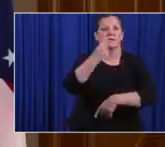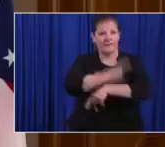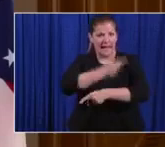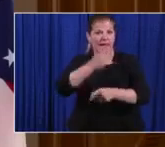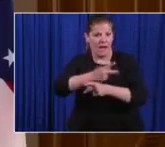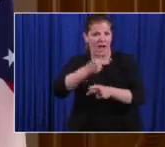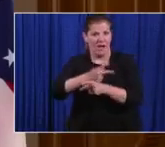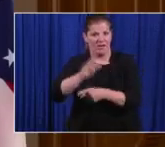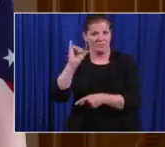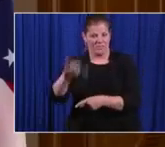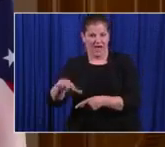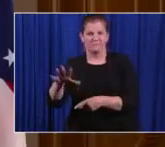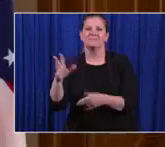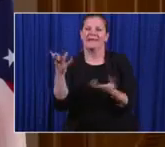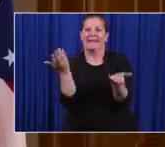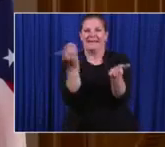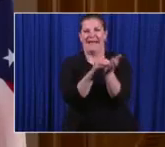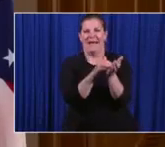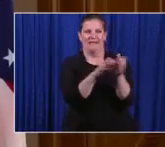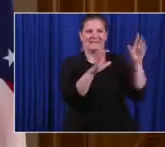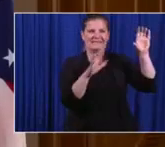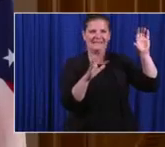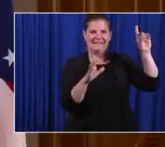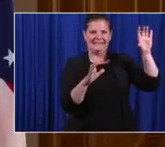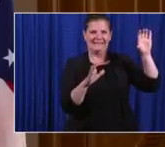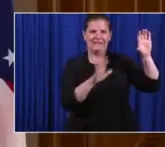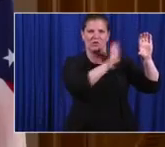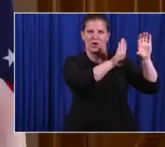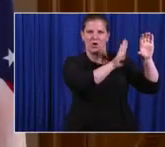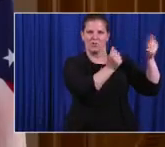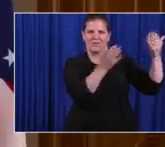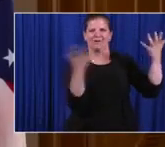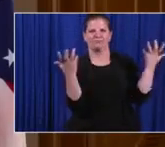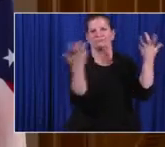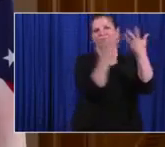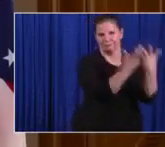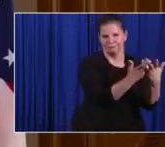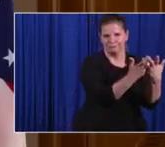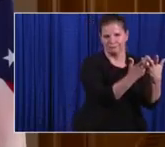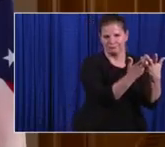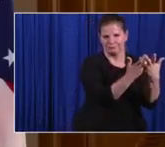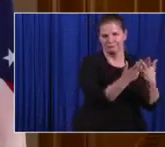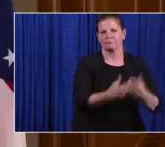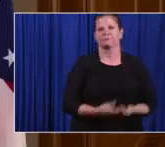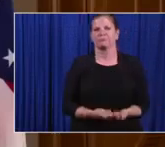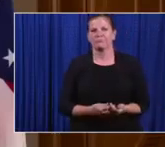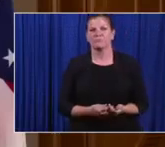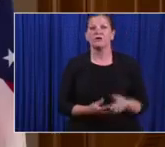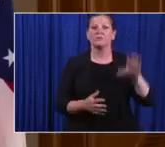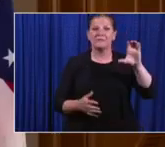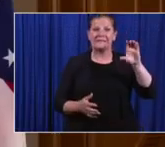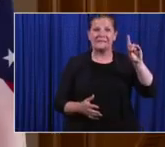CDC recommendations. The CDC recommendations made it clear that businesses will be able to